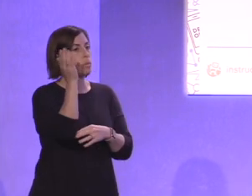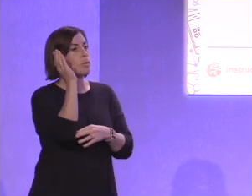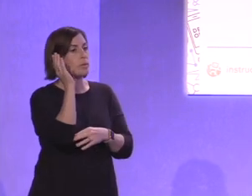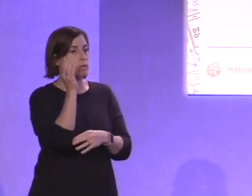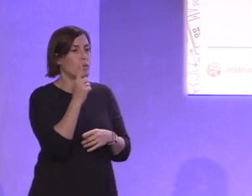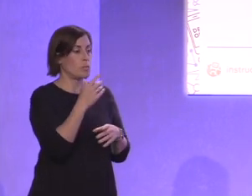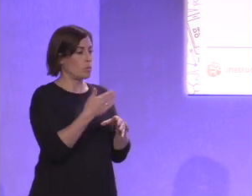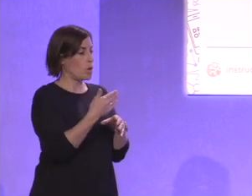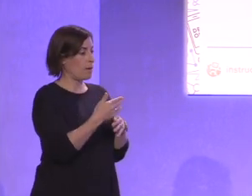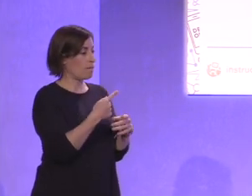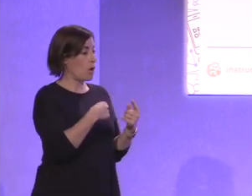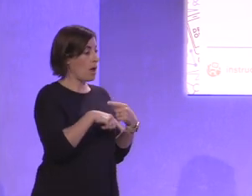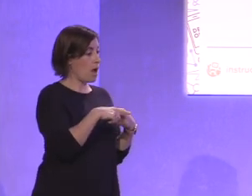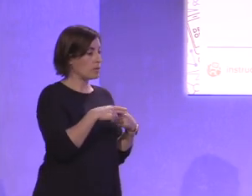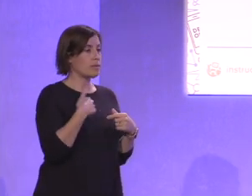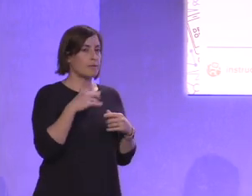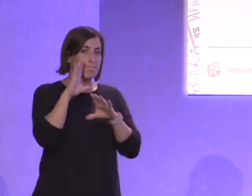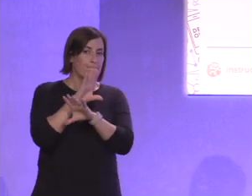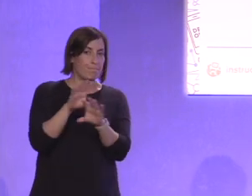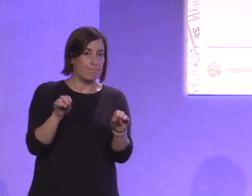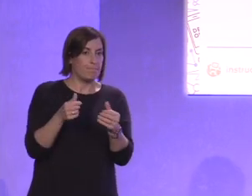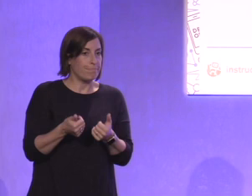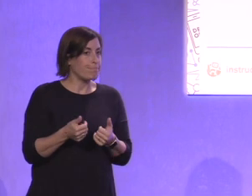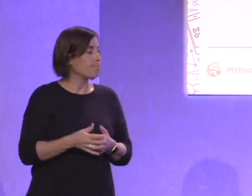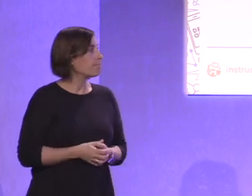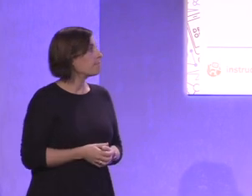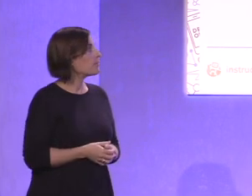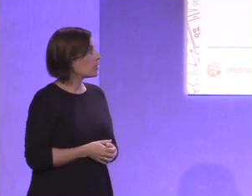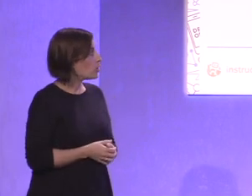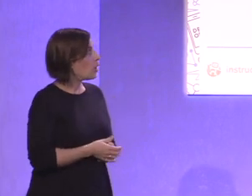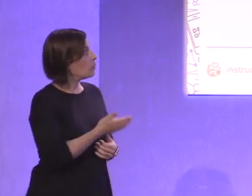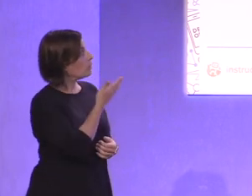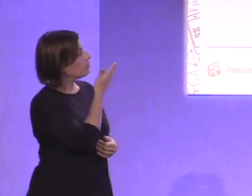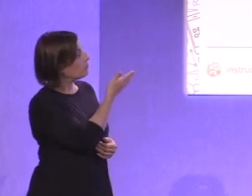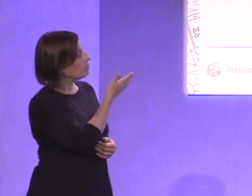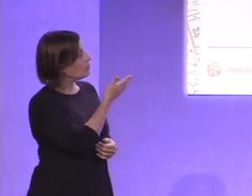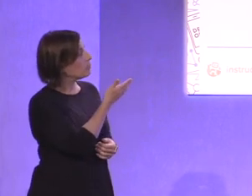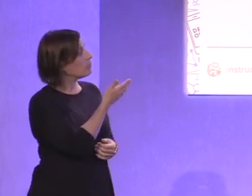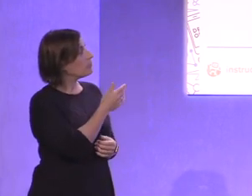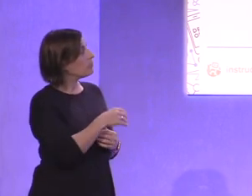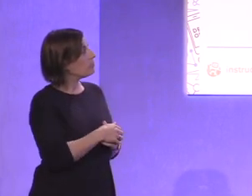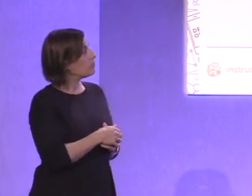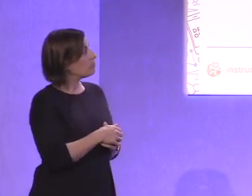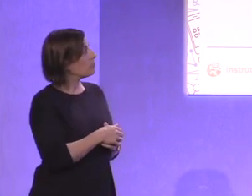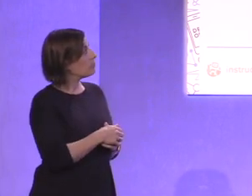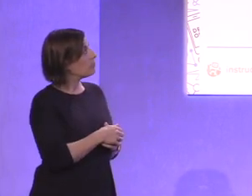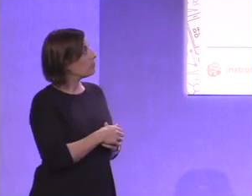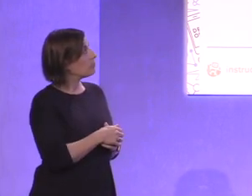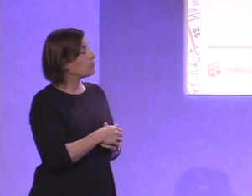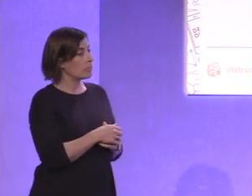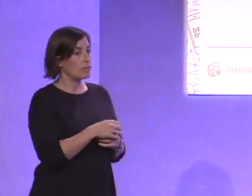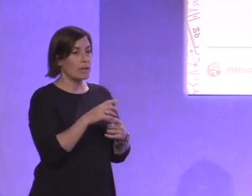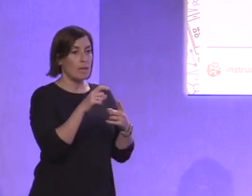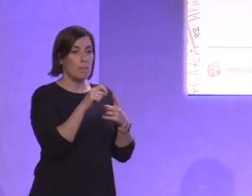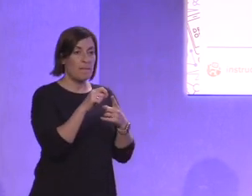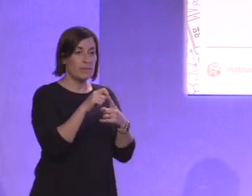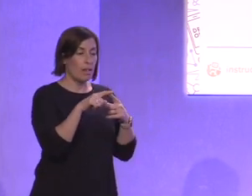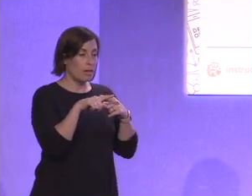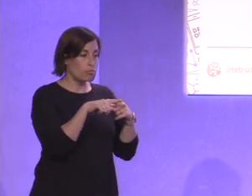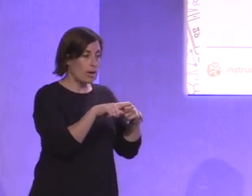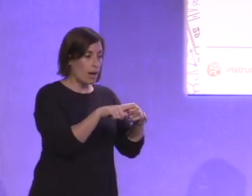worked. So as I mentioned, Pivotal Tracker is a project management software as a